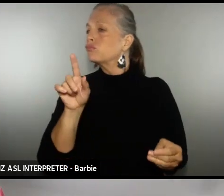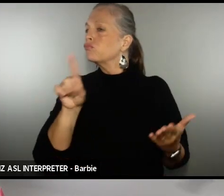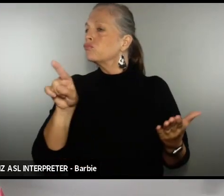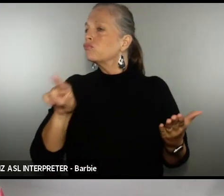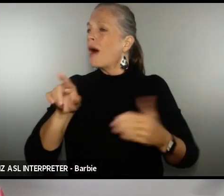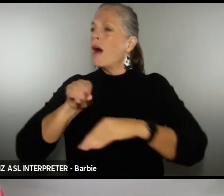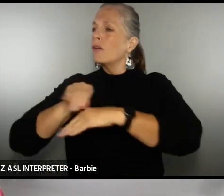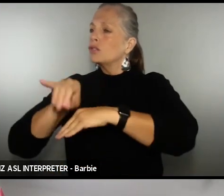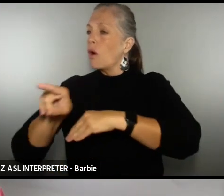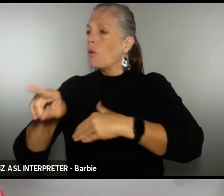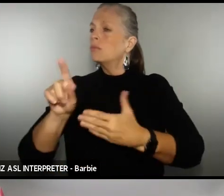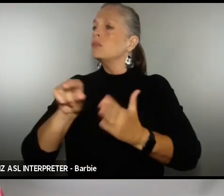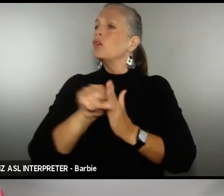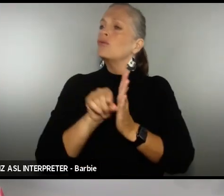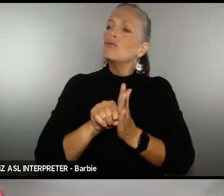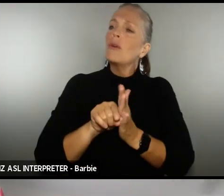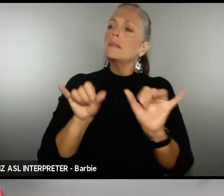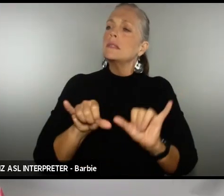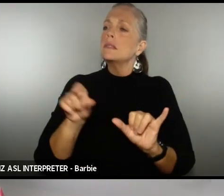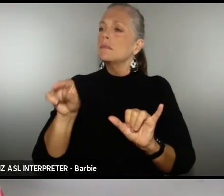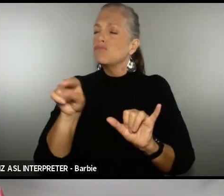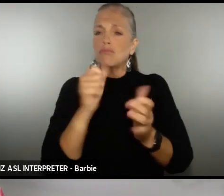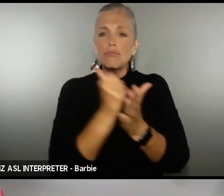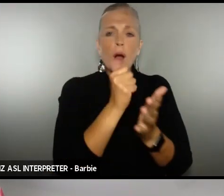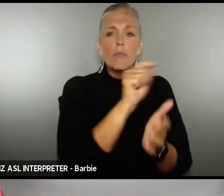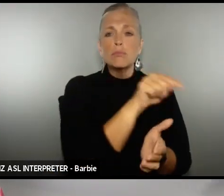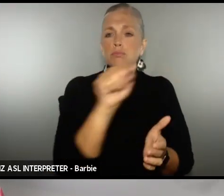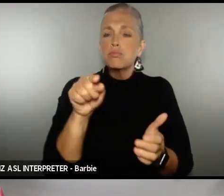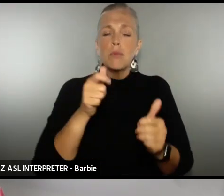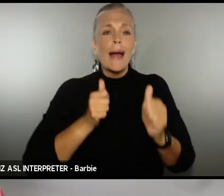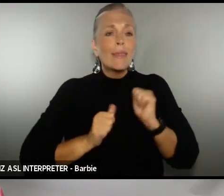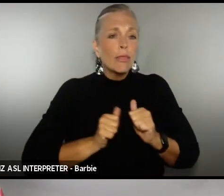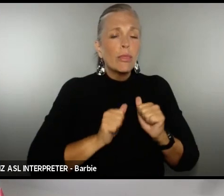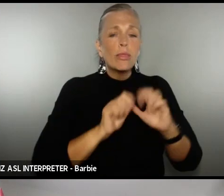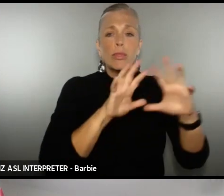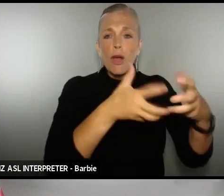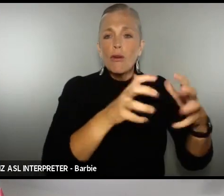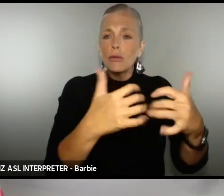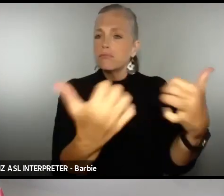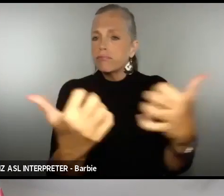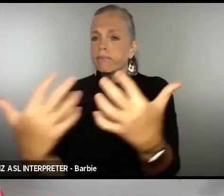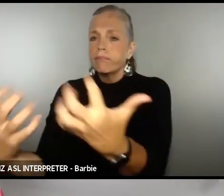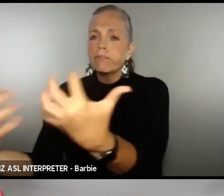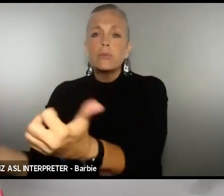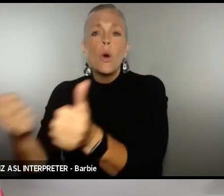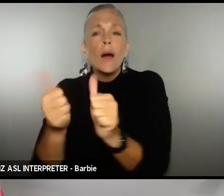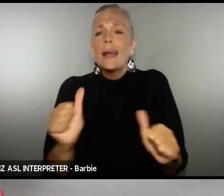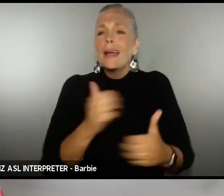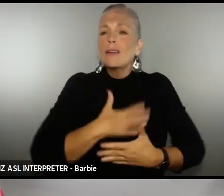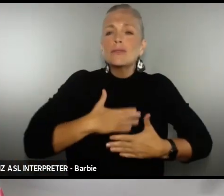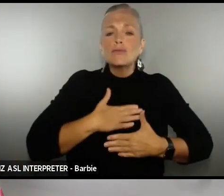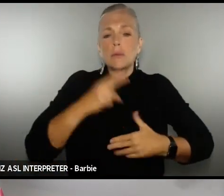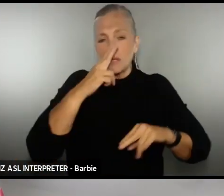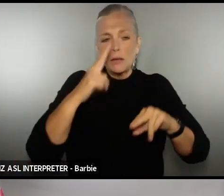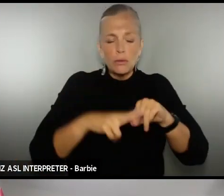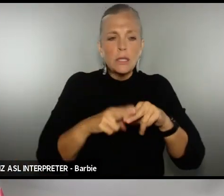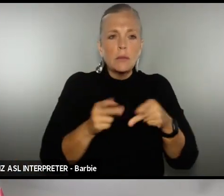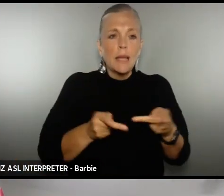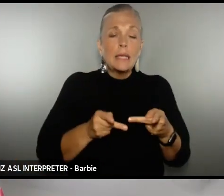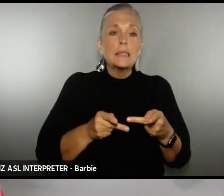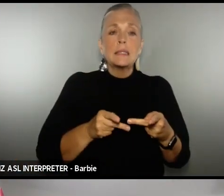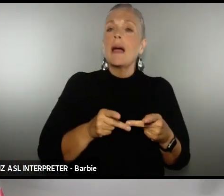help institutions like theaters, any place where there's entertainment, amusement parks, even museums. And so I